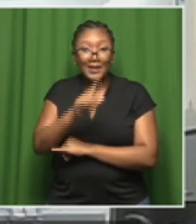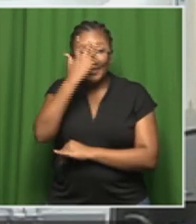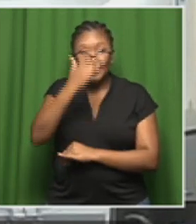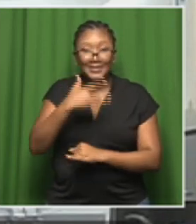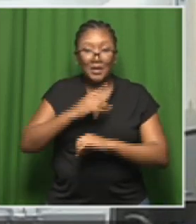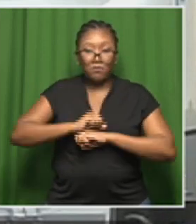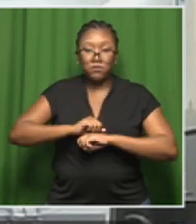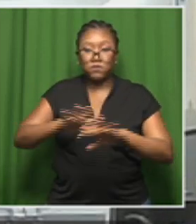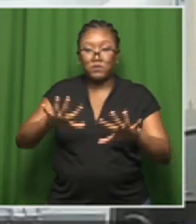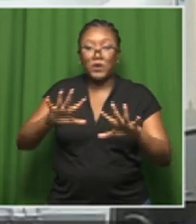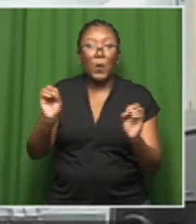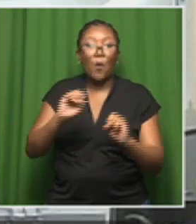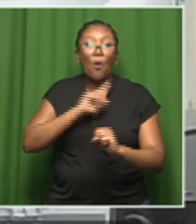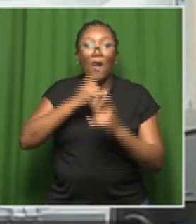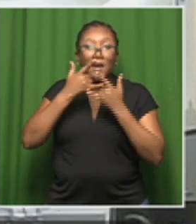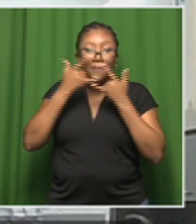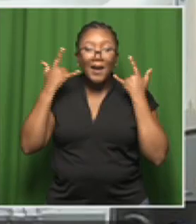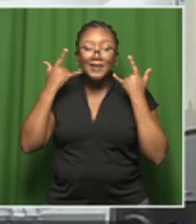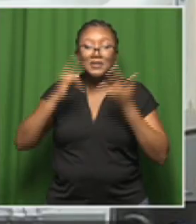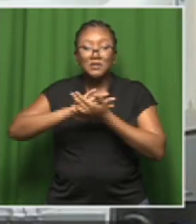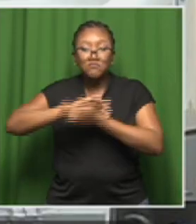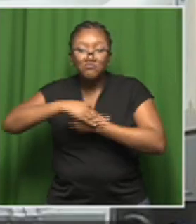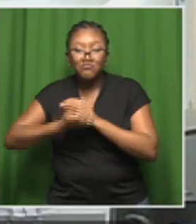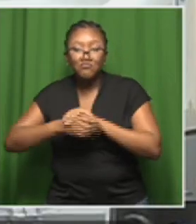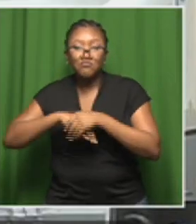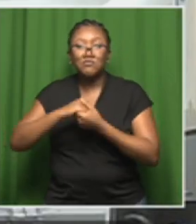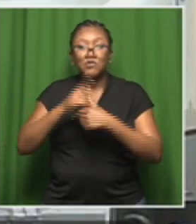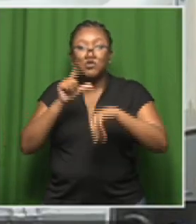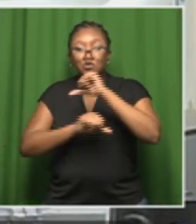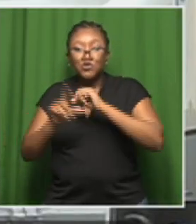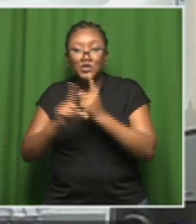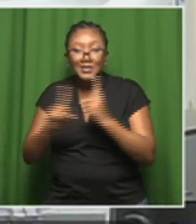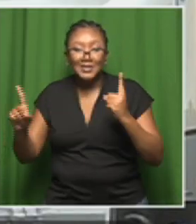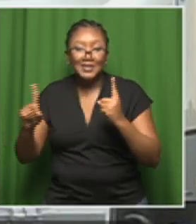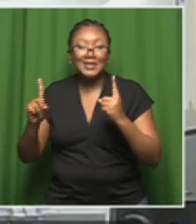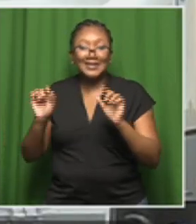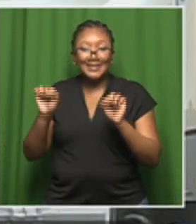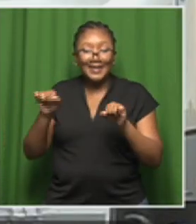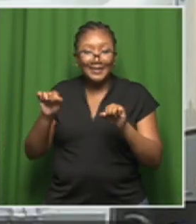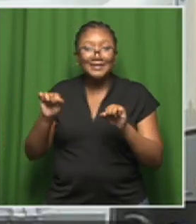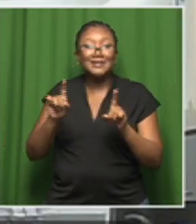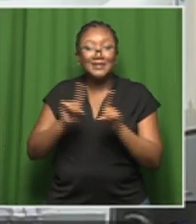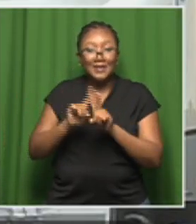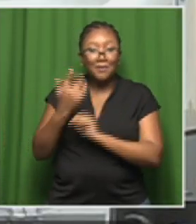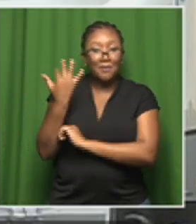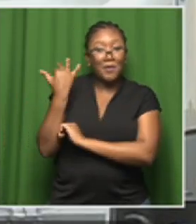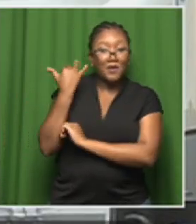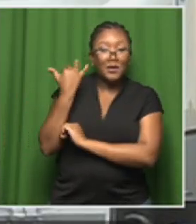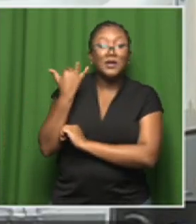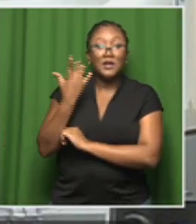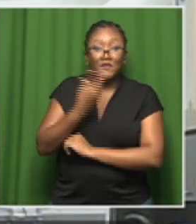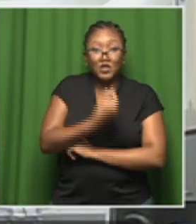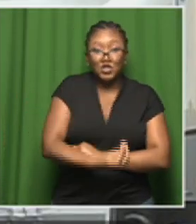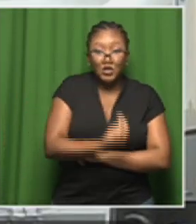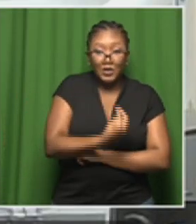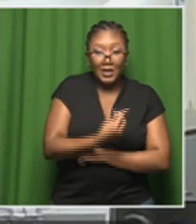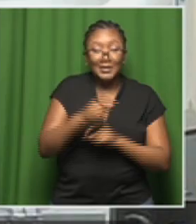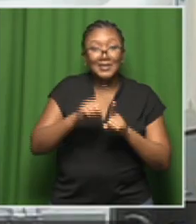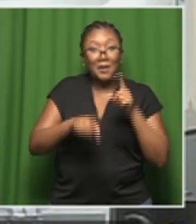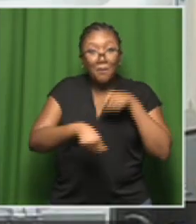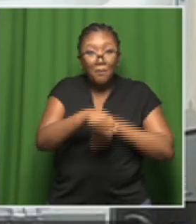the children who were very young at the time of SARS-CoV-2 and those who were born